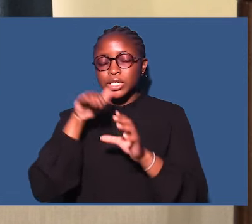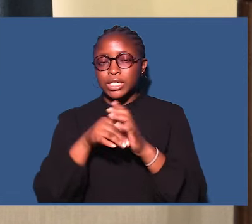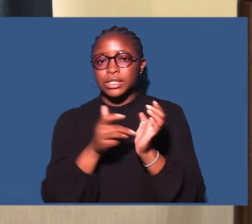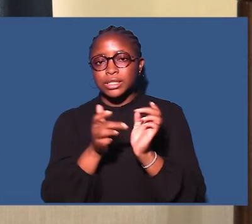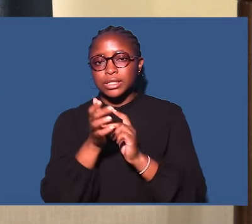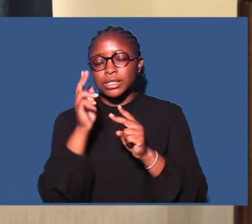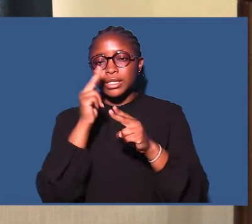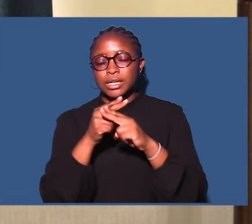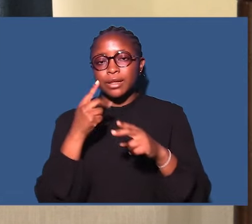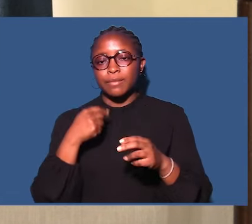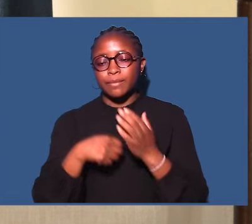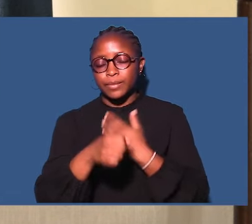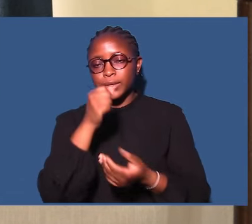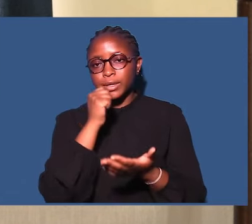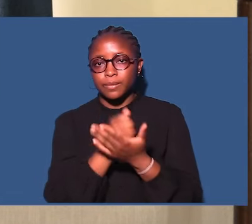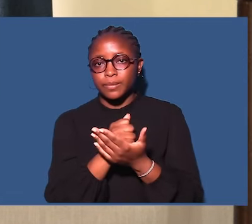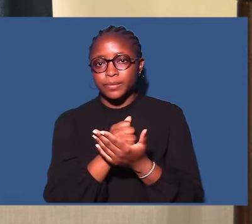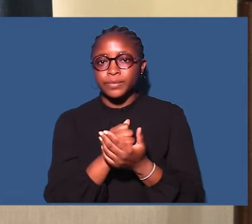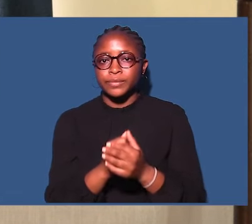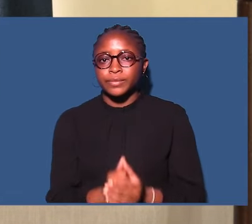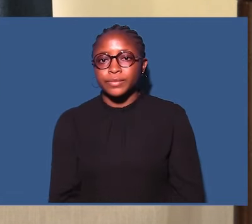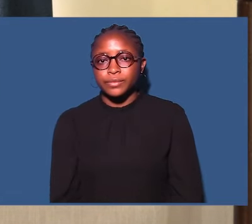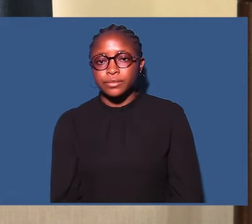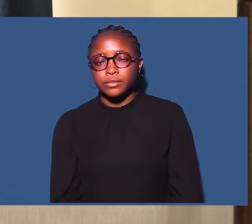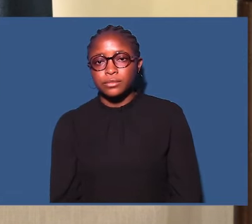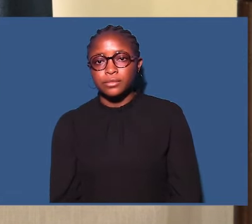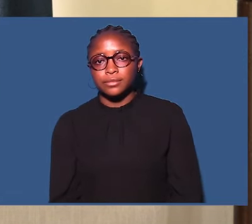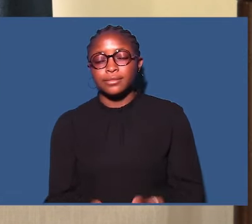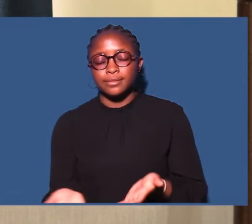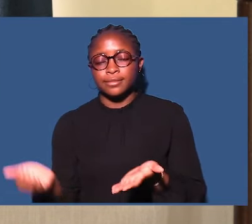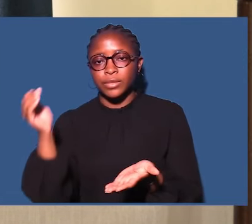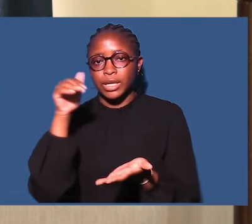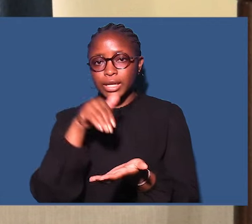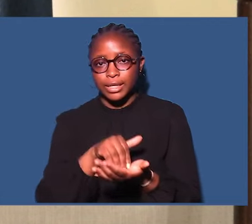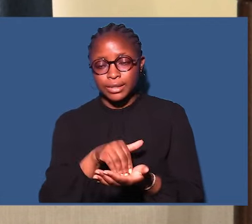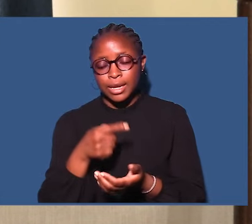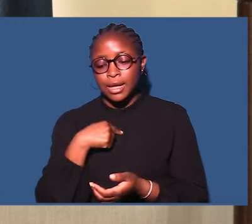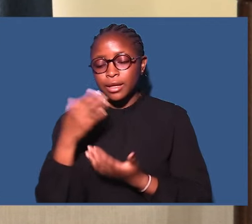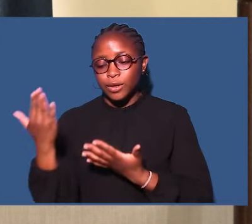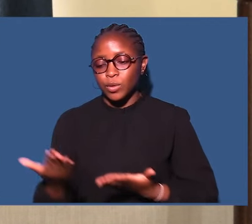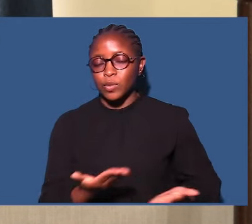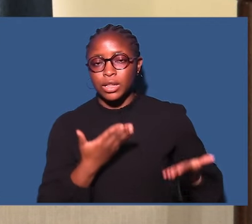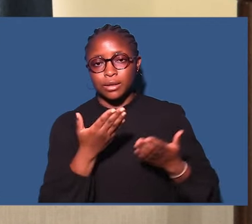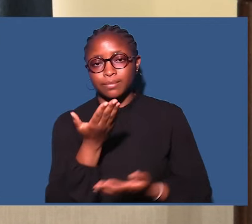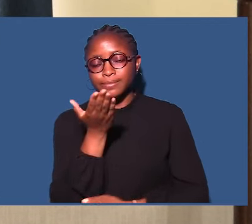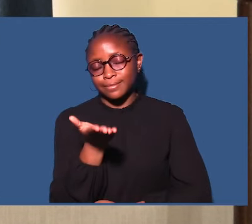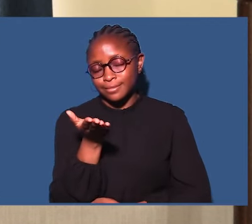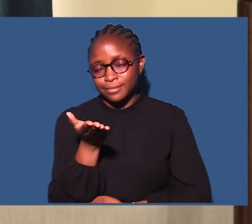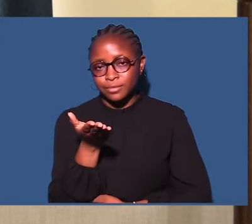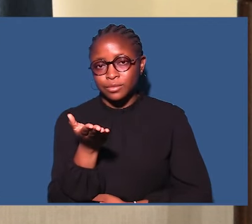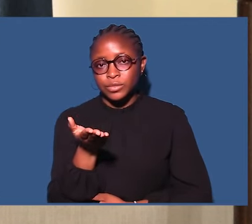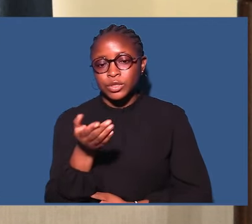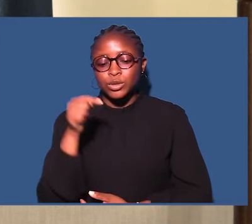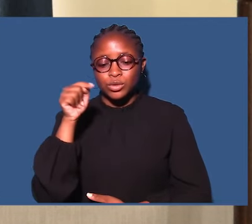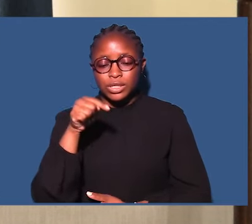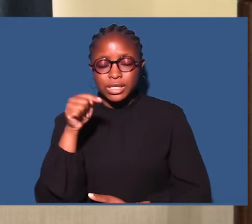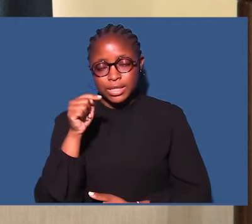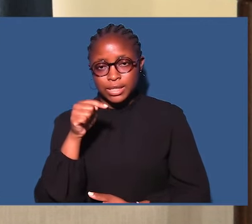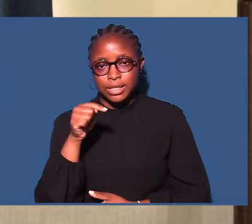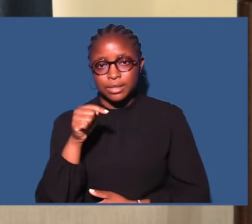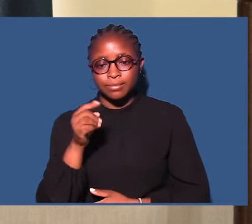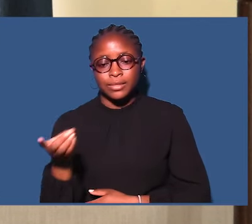name. Amen. Once again, I want to welcome you to these daily